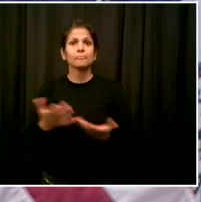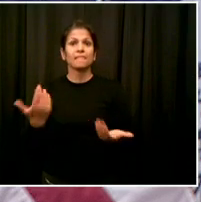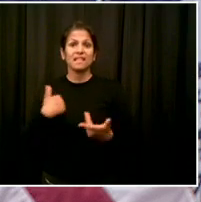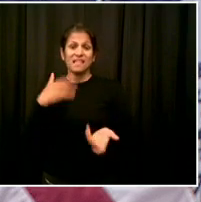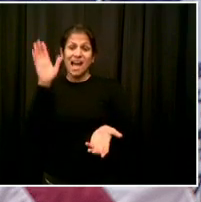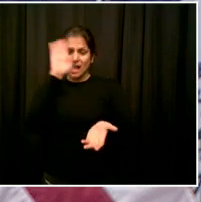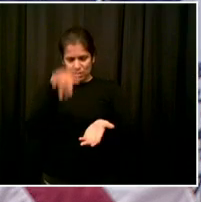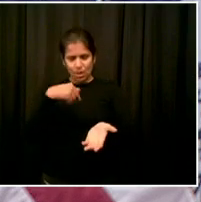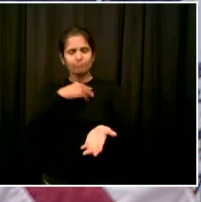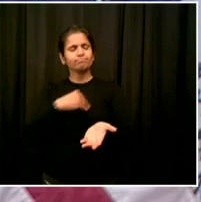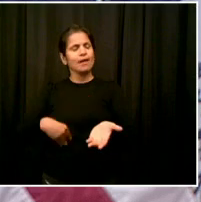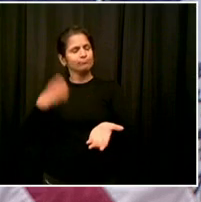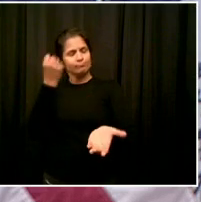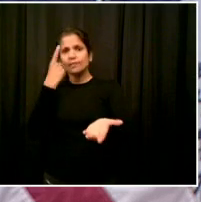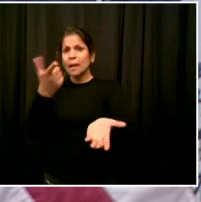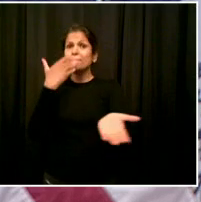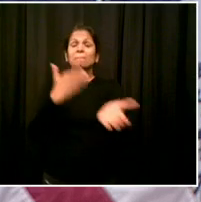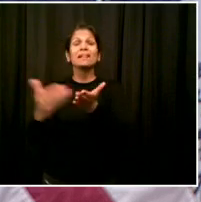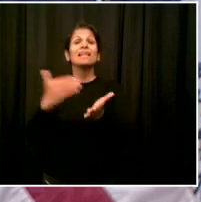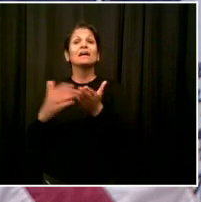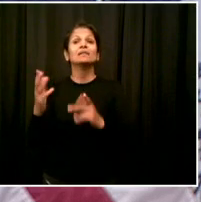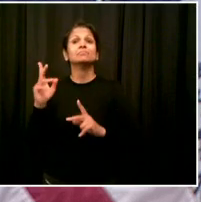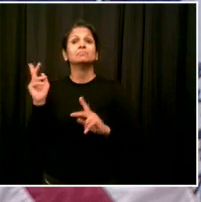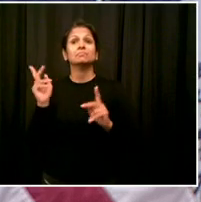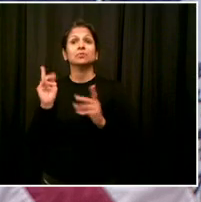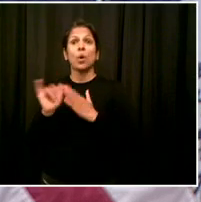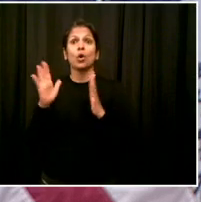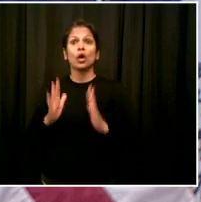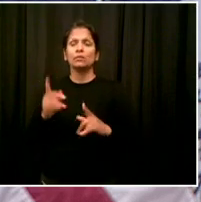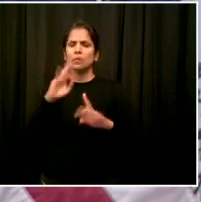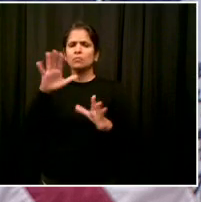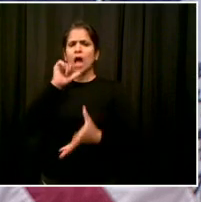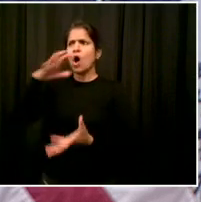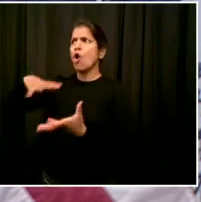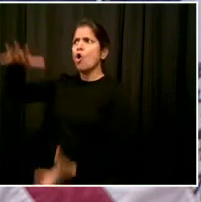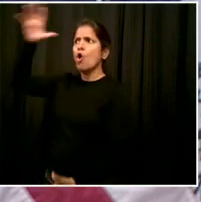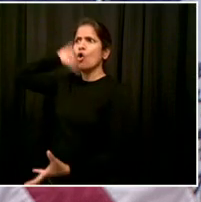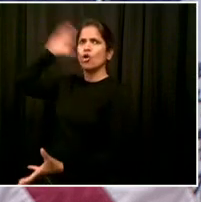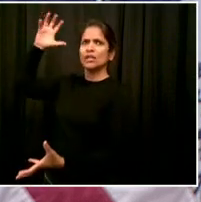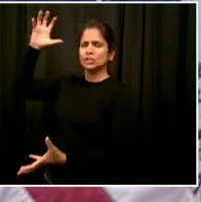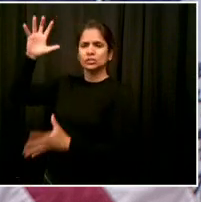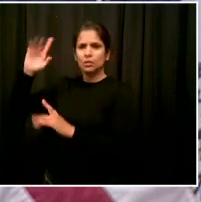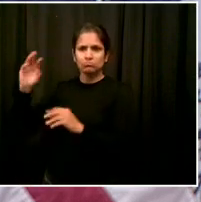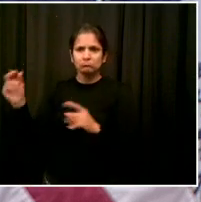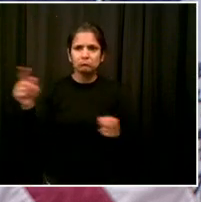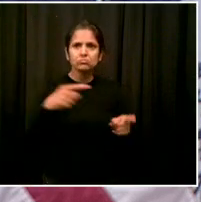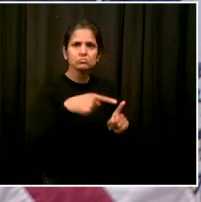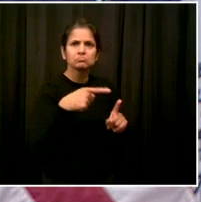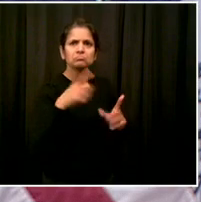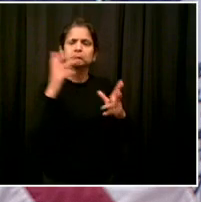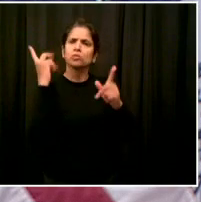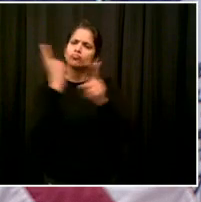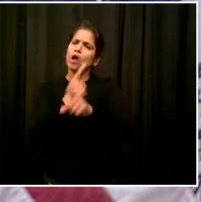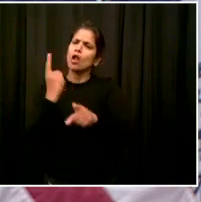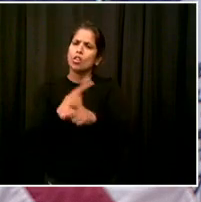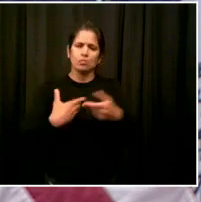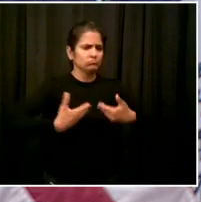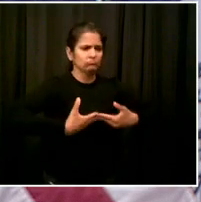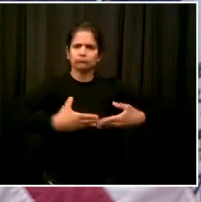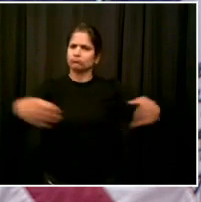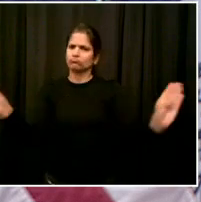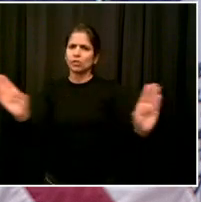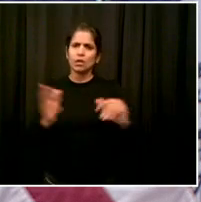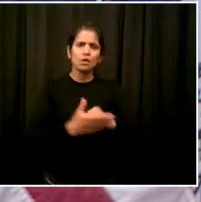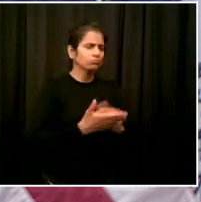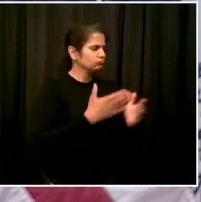with often tough realities, hard-working people, one jobs, two jobs, folks who have a long way to go to